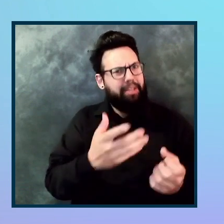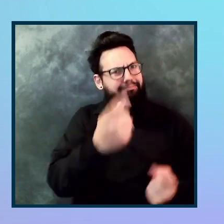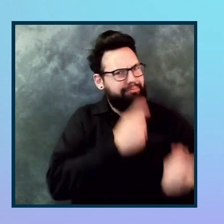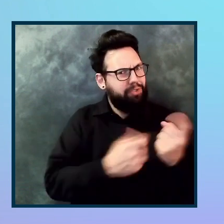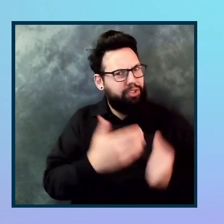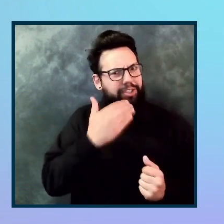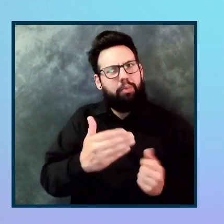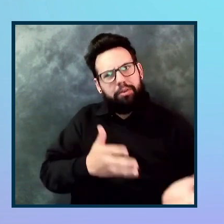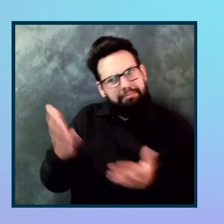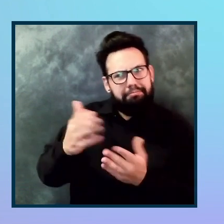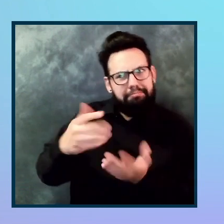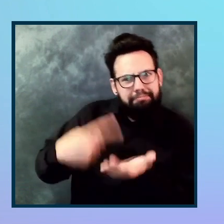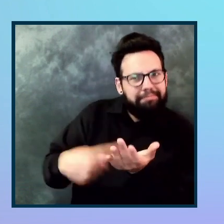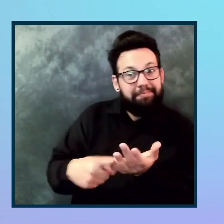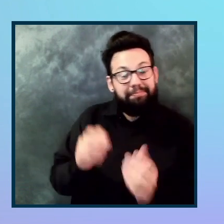of those up.